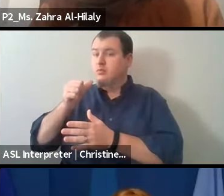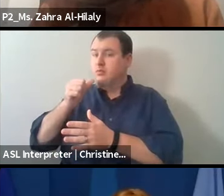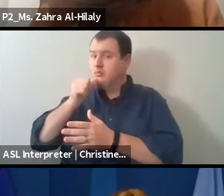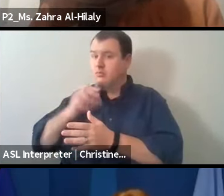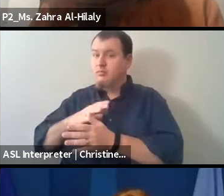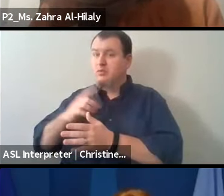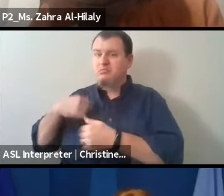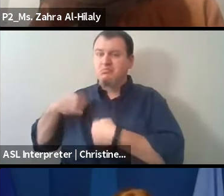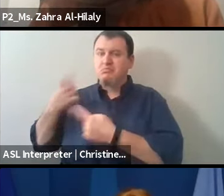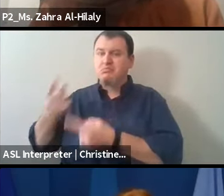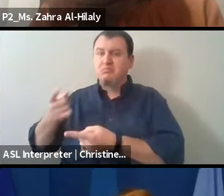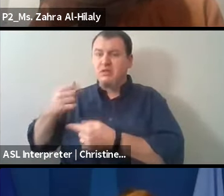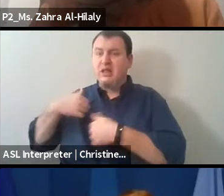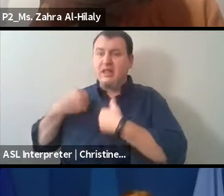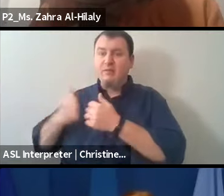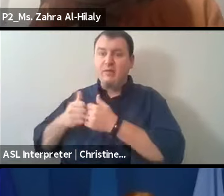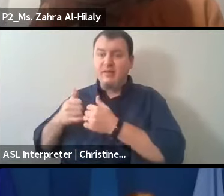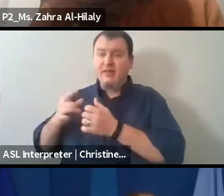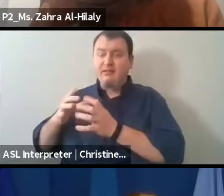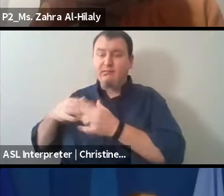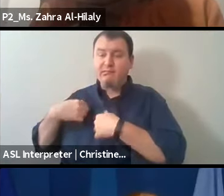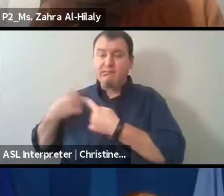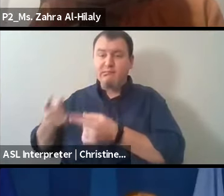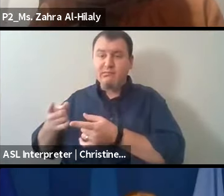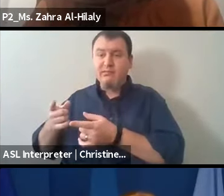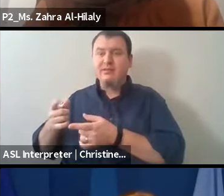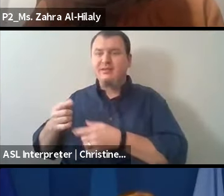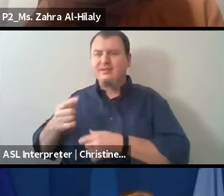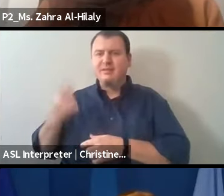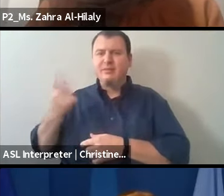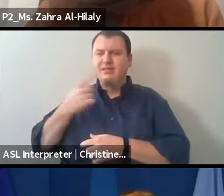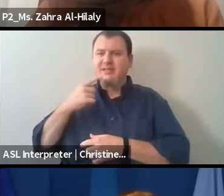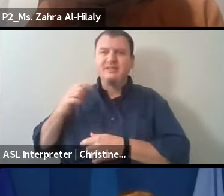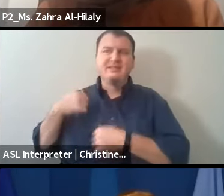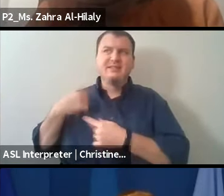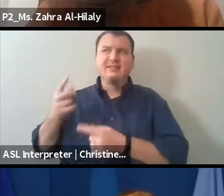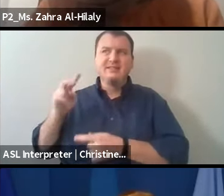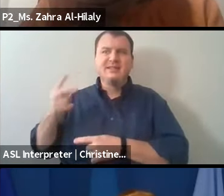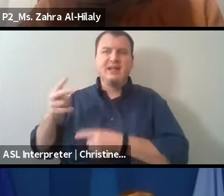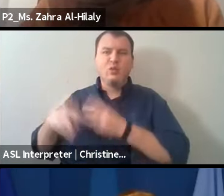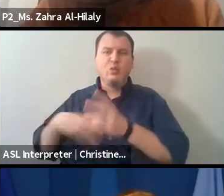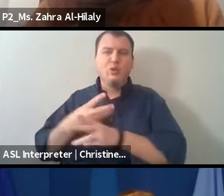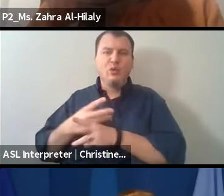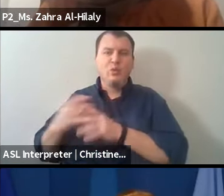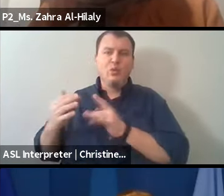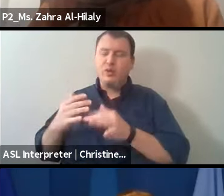with it." Someone said since Second World War, we are here